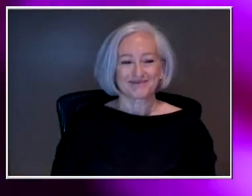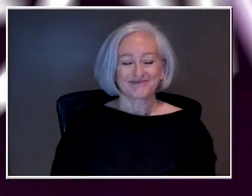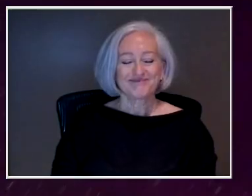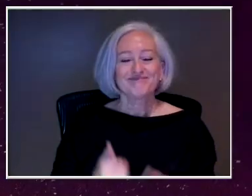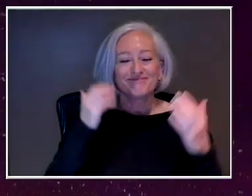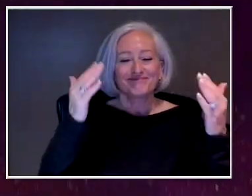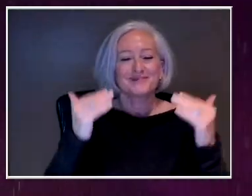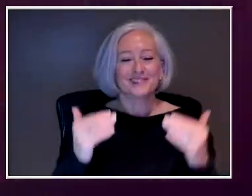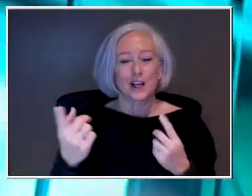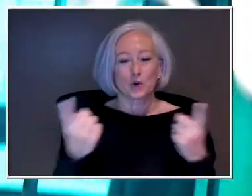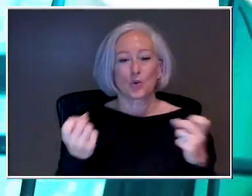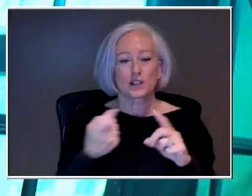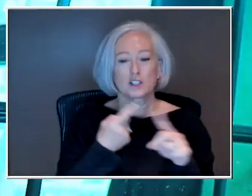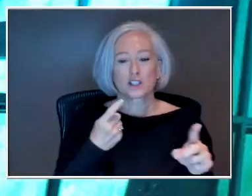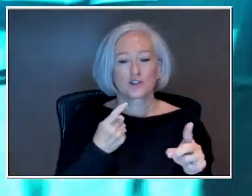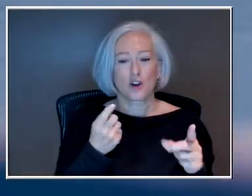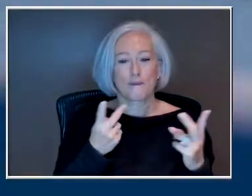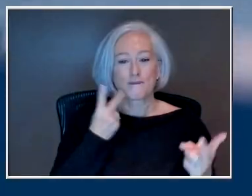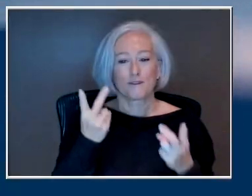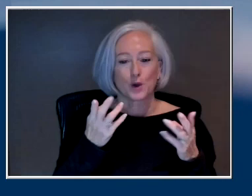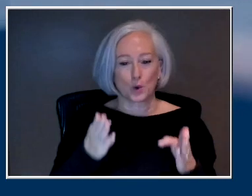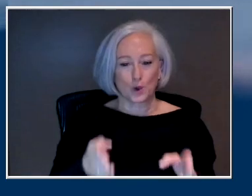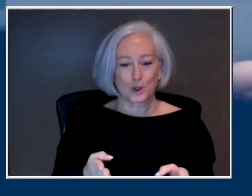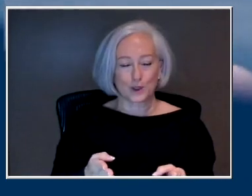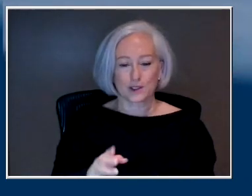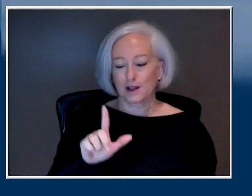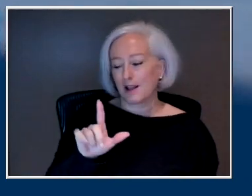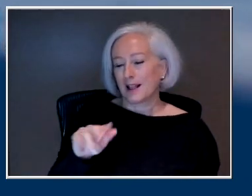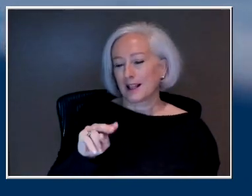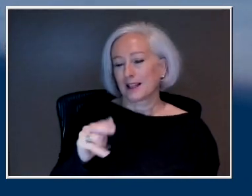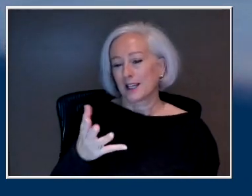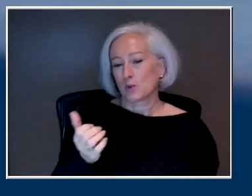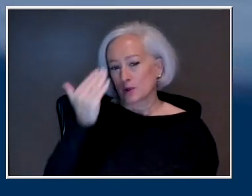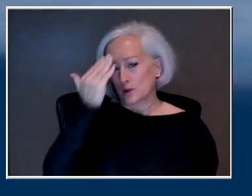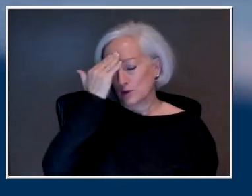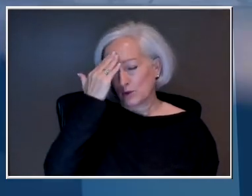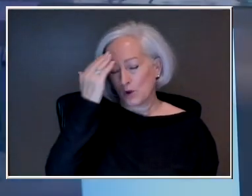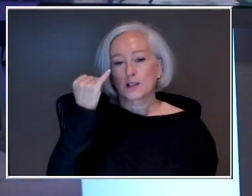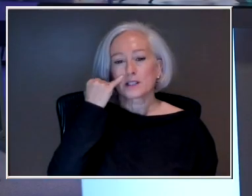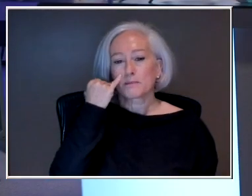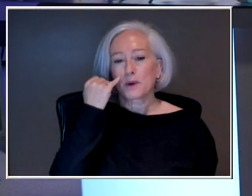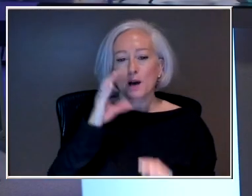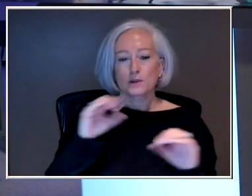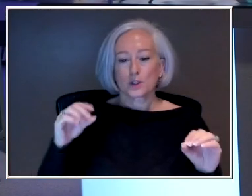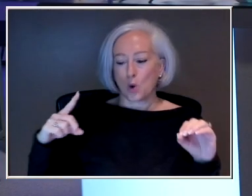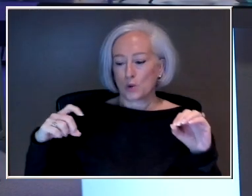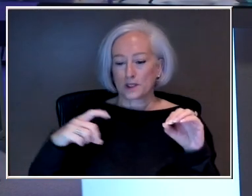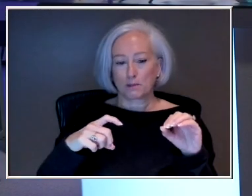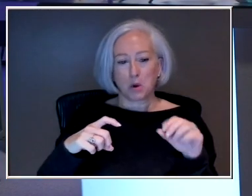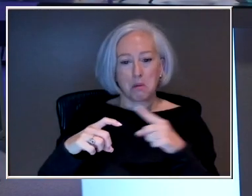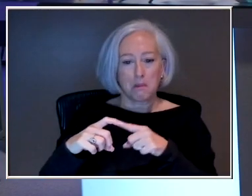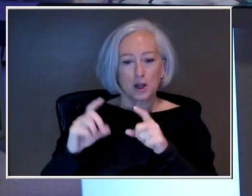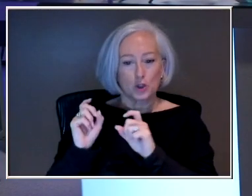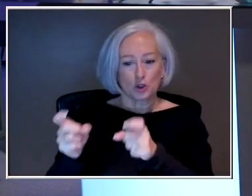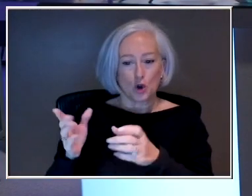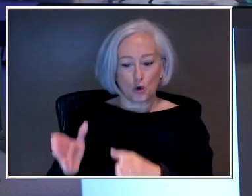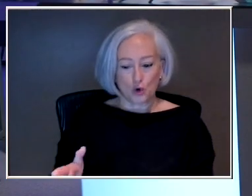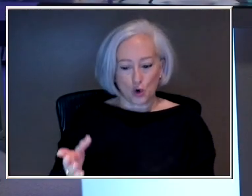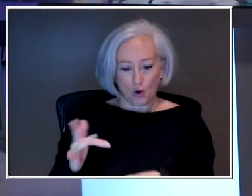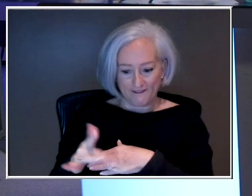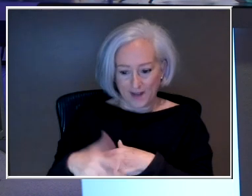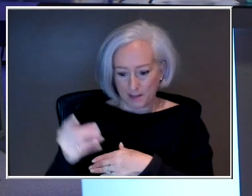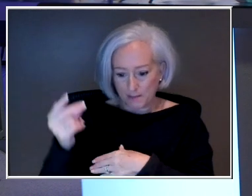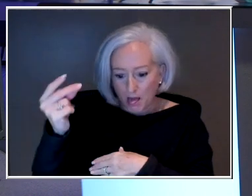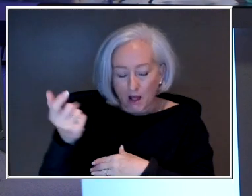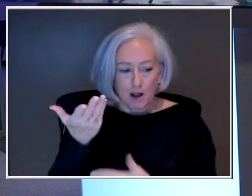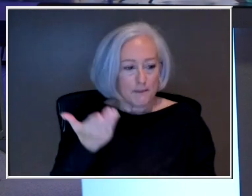our viewers today. And Lynn wants to know, what if there isn't a sperm donor available right away? Let's just say you're not married or